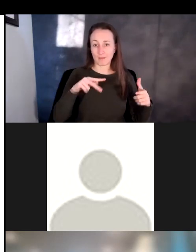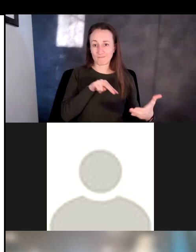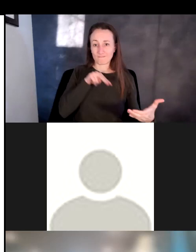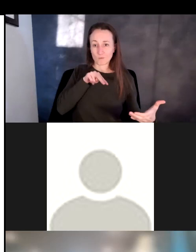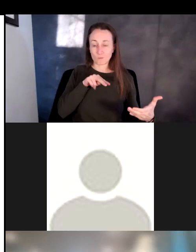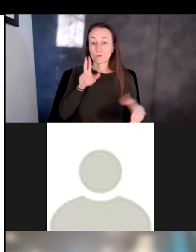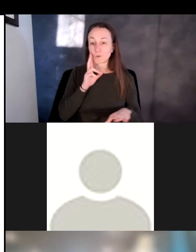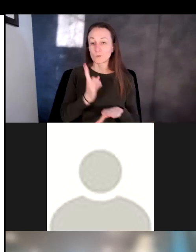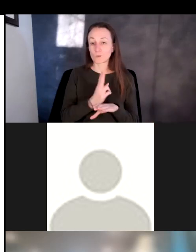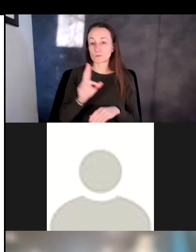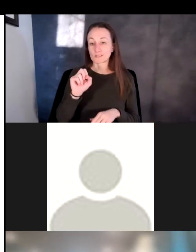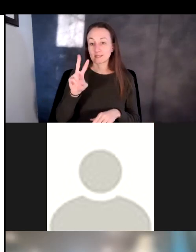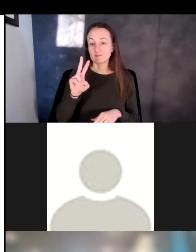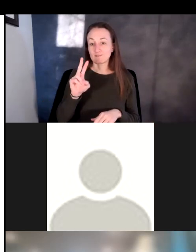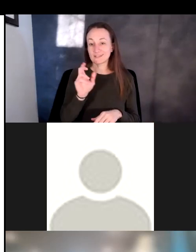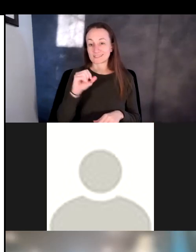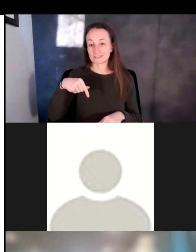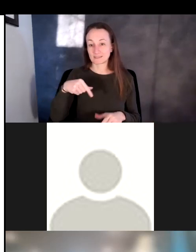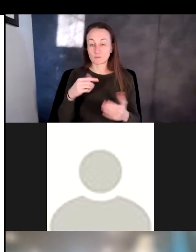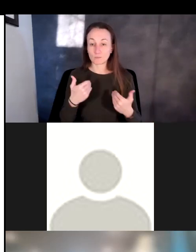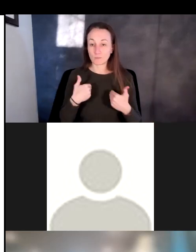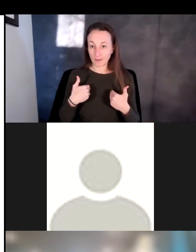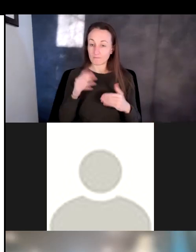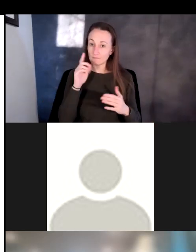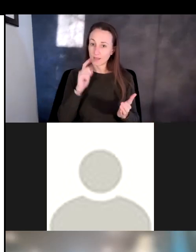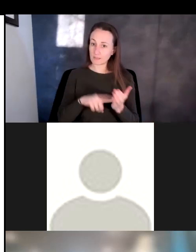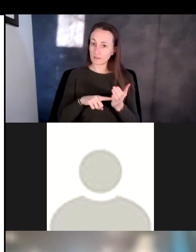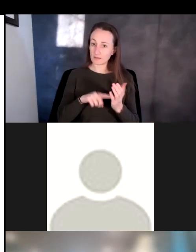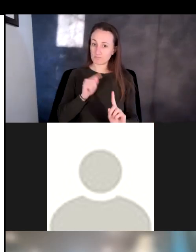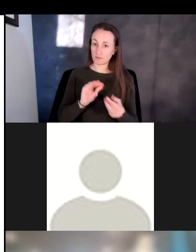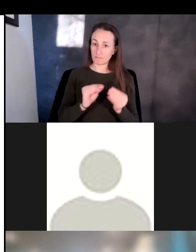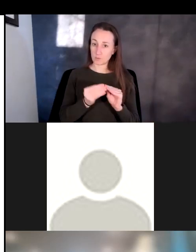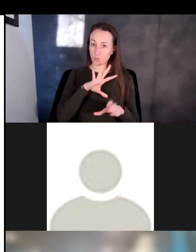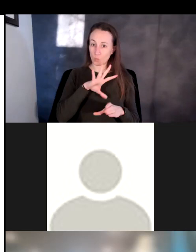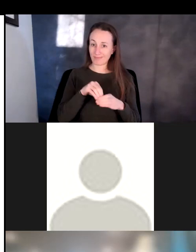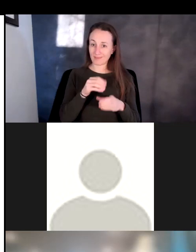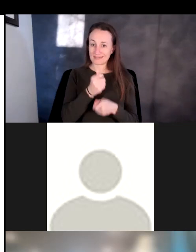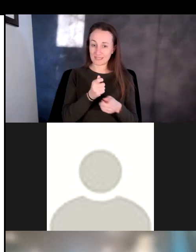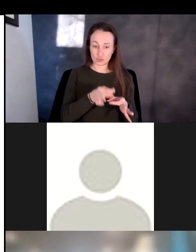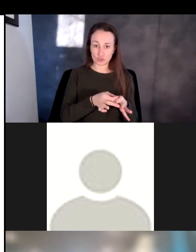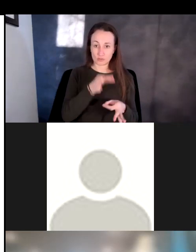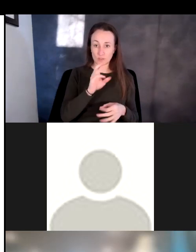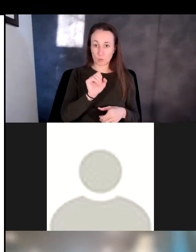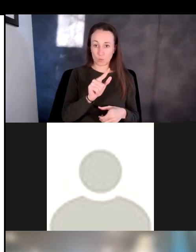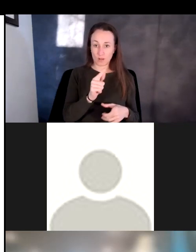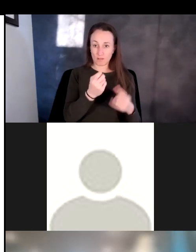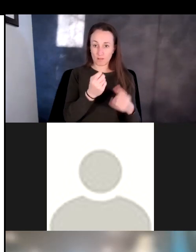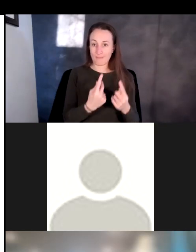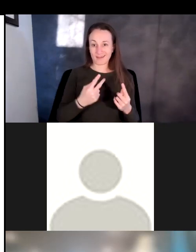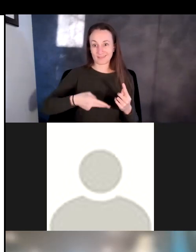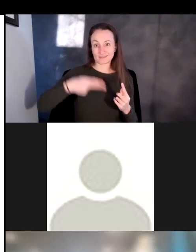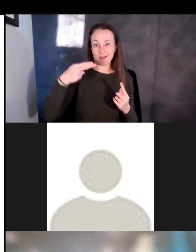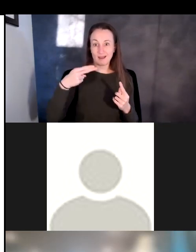evSeq, where we have the identity of the mutant in each well identified, given back to us in this kind of high-level